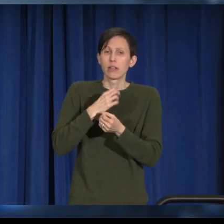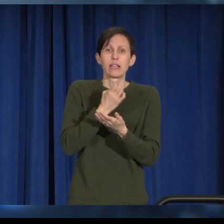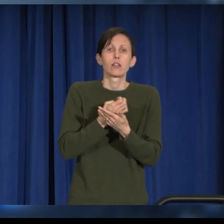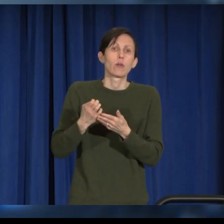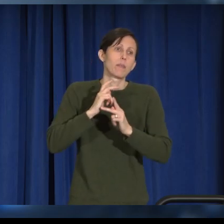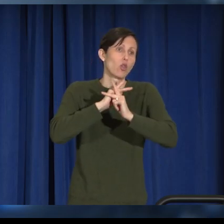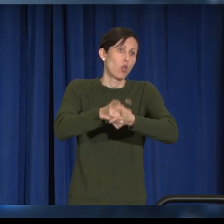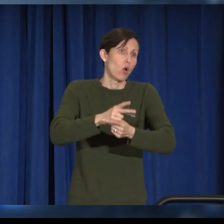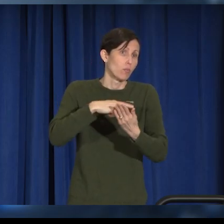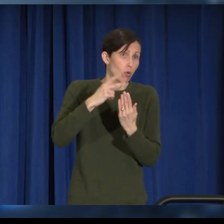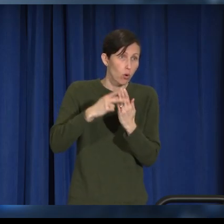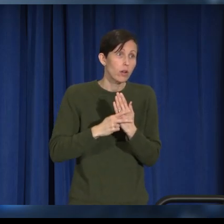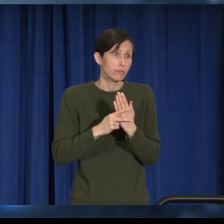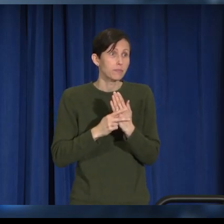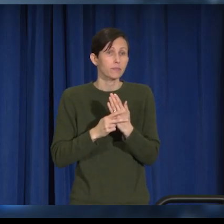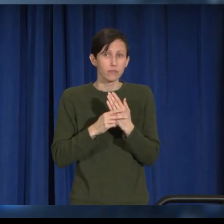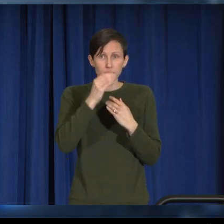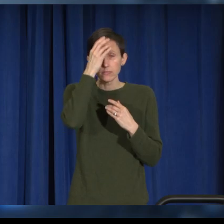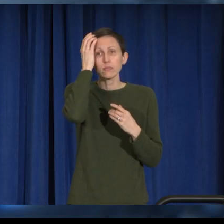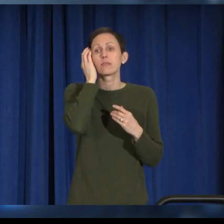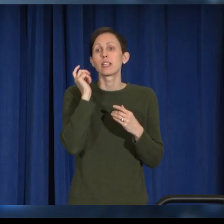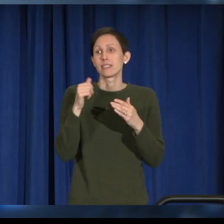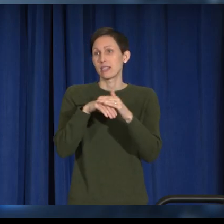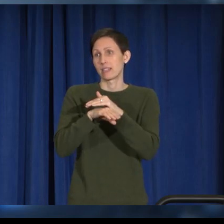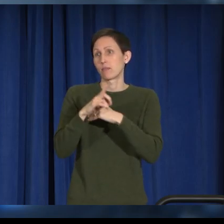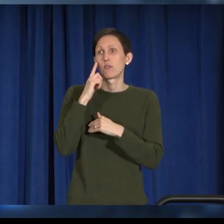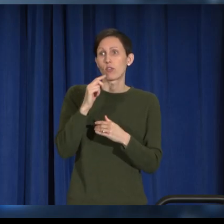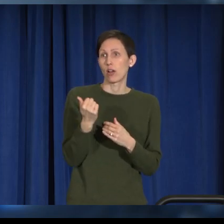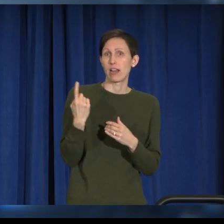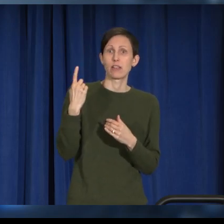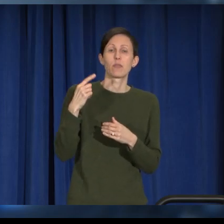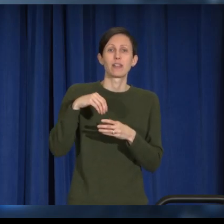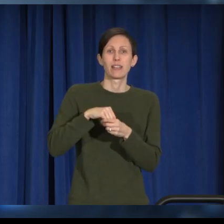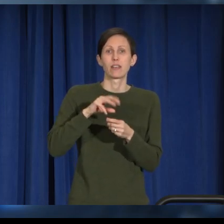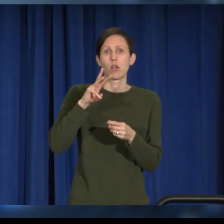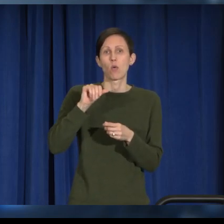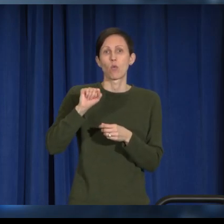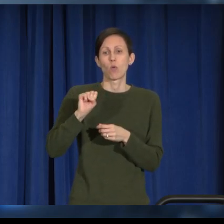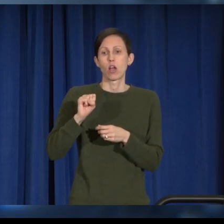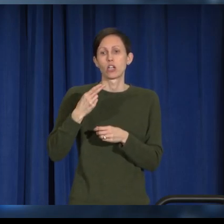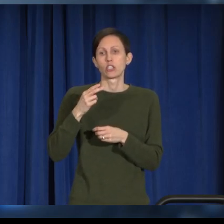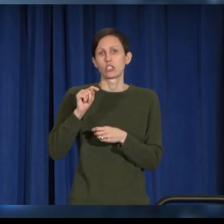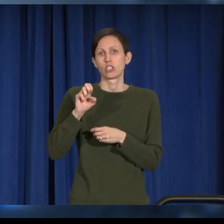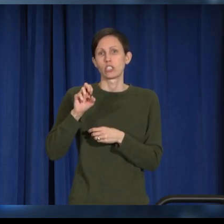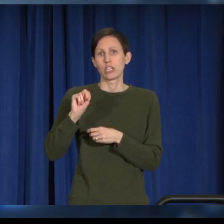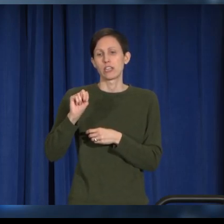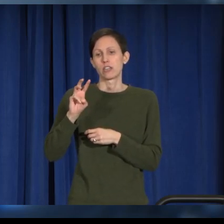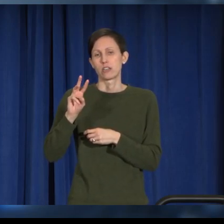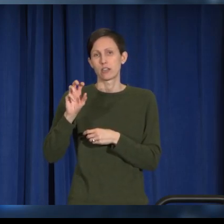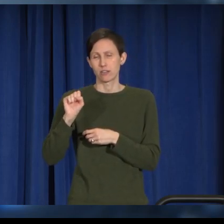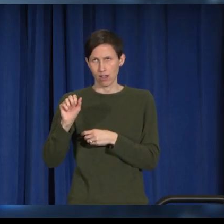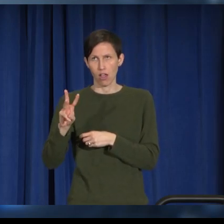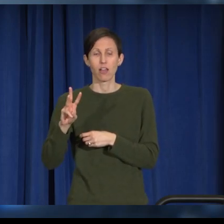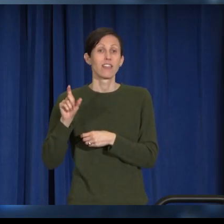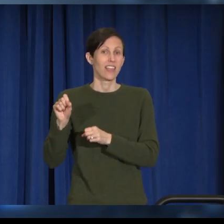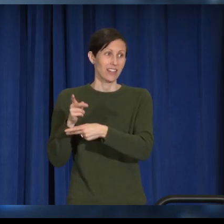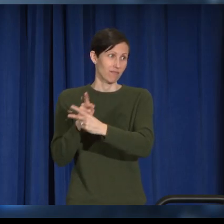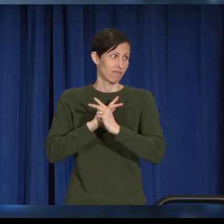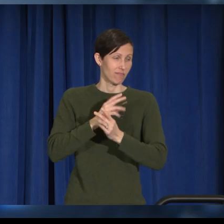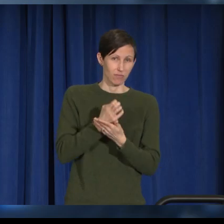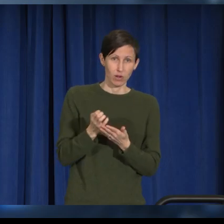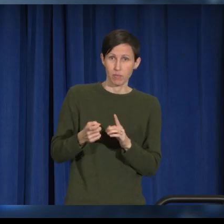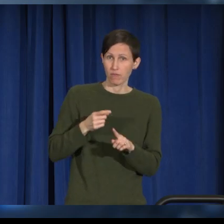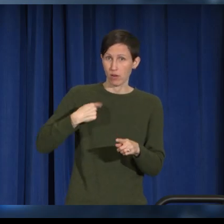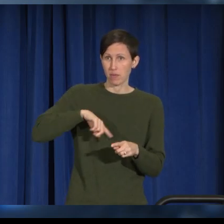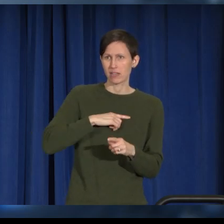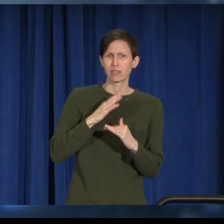equipment loan program that is accessible to all people of Washtenaw County, such that they can loan equipment from us